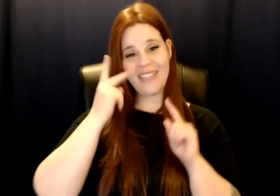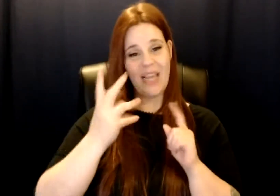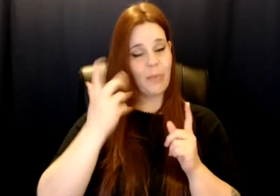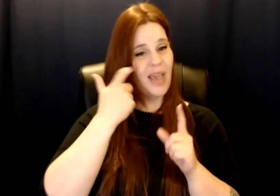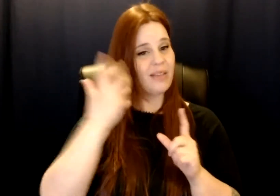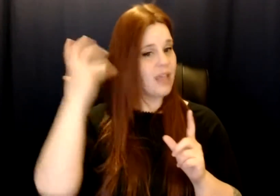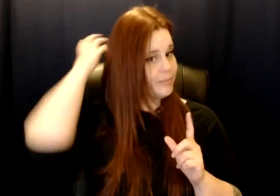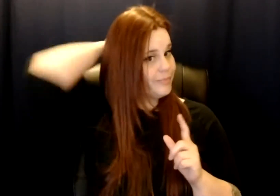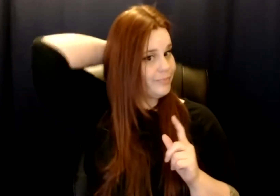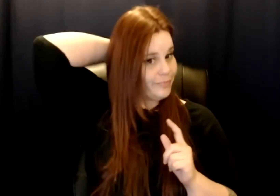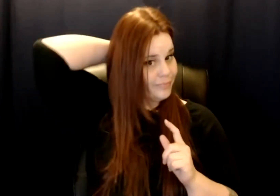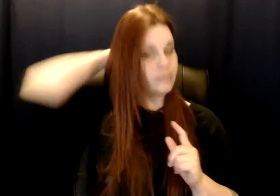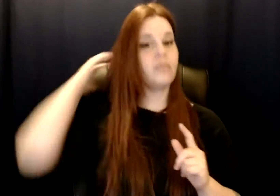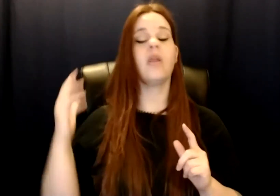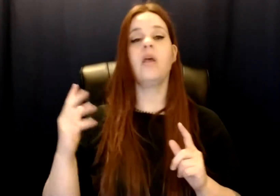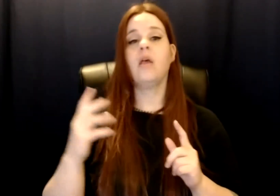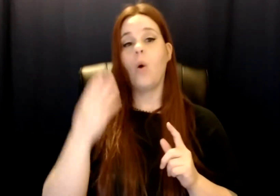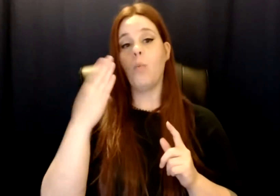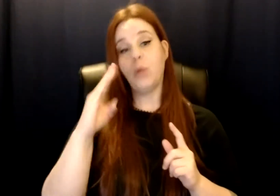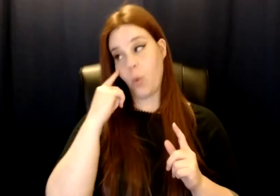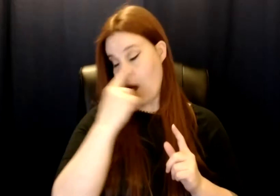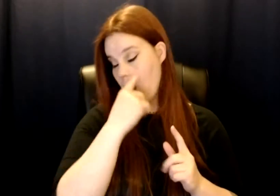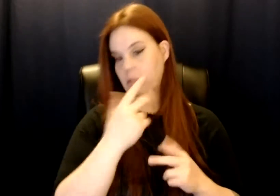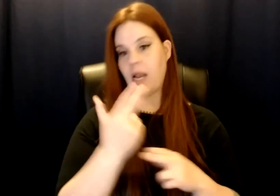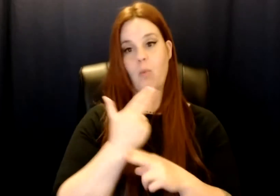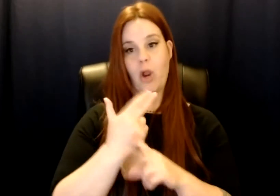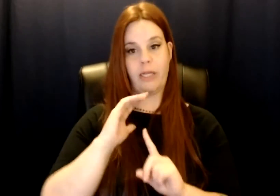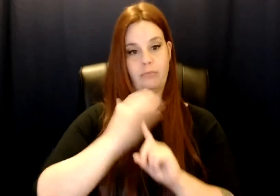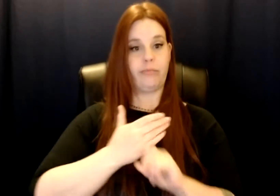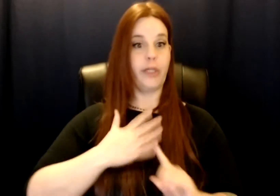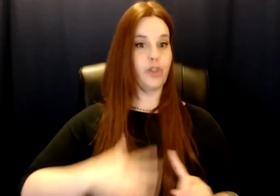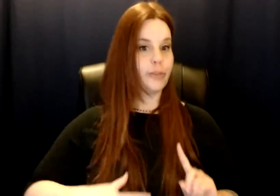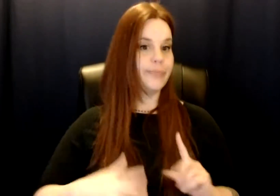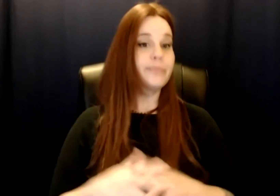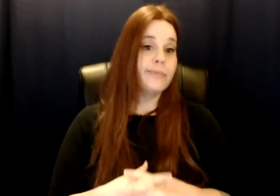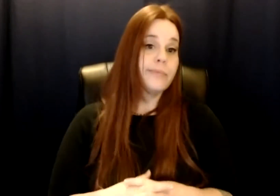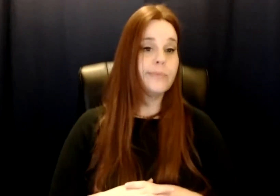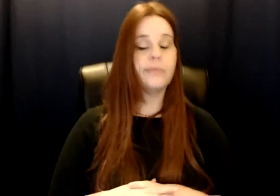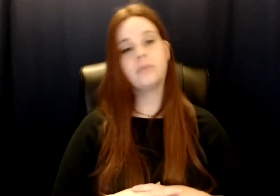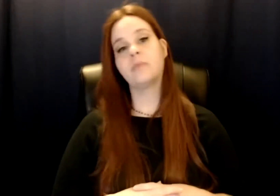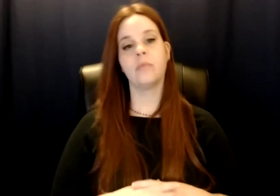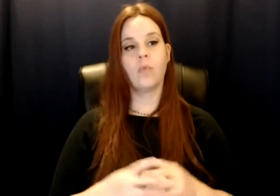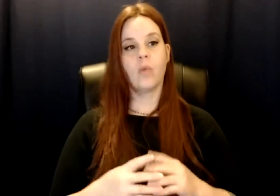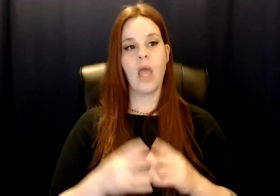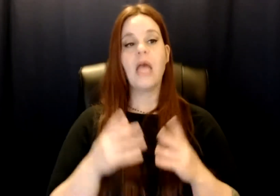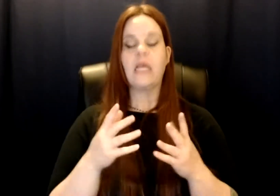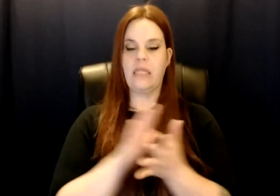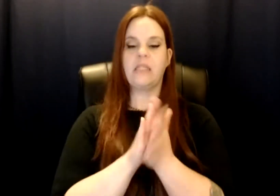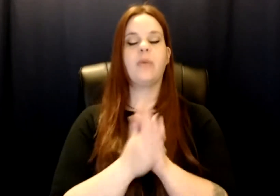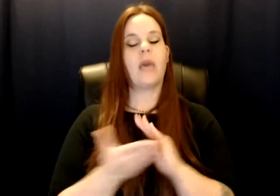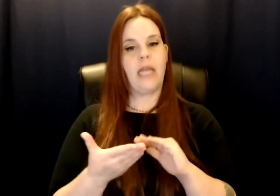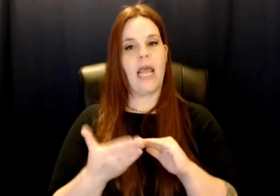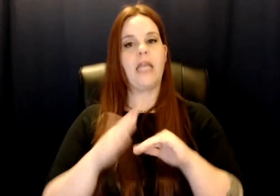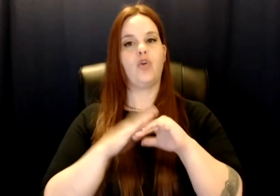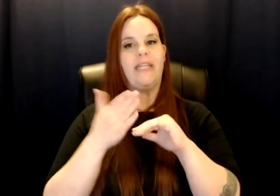today, and blue eyes, and I'm wearing a shirt. It's an increasingly common practice